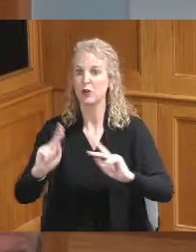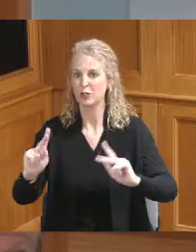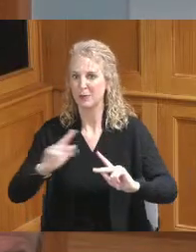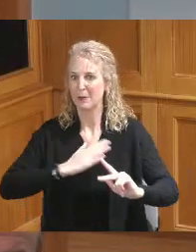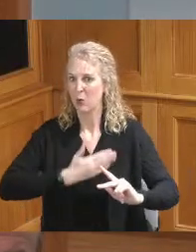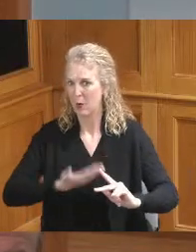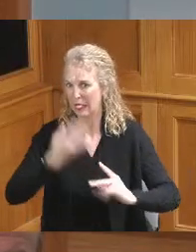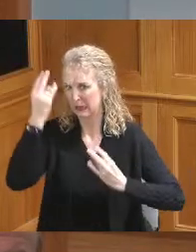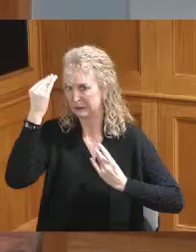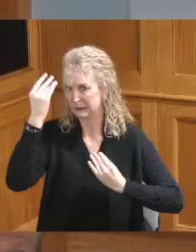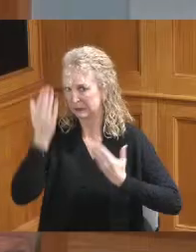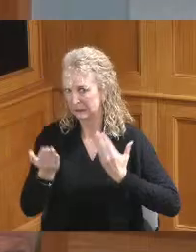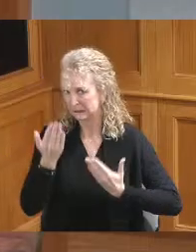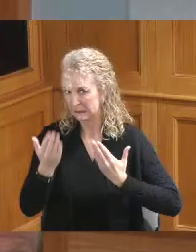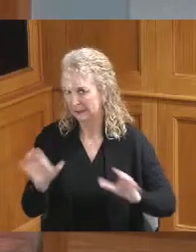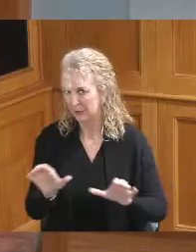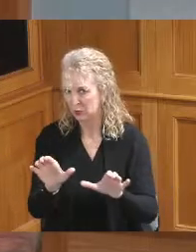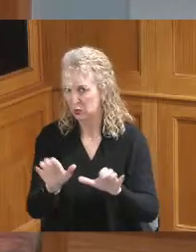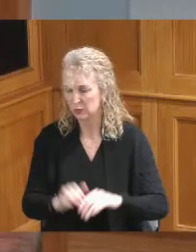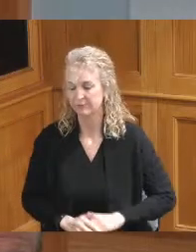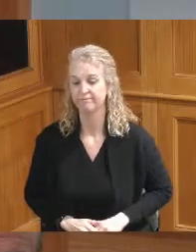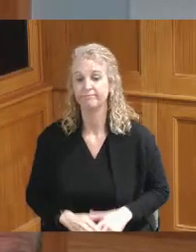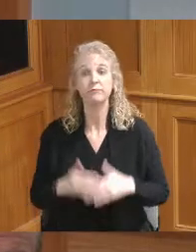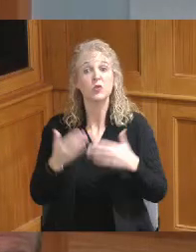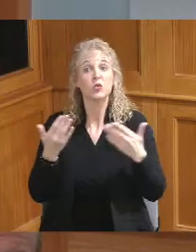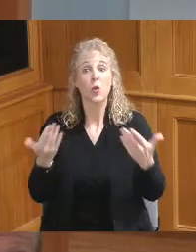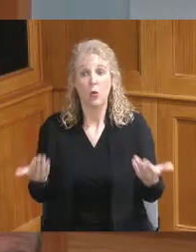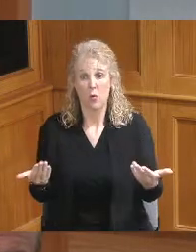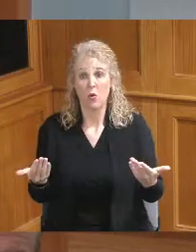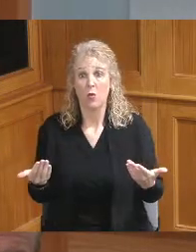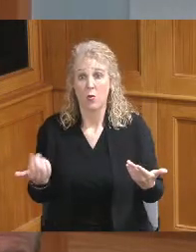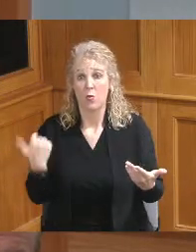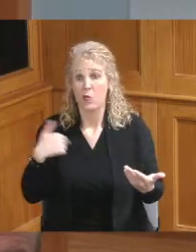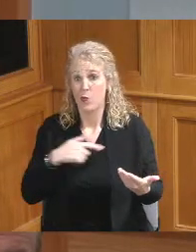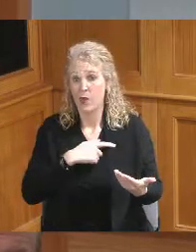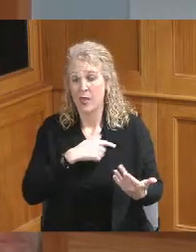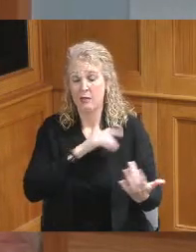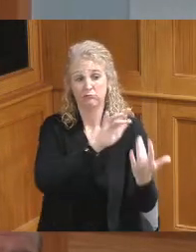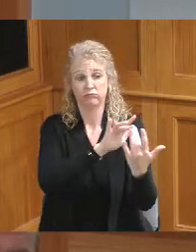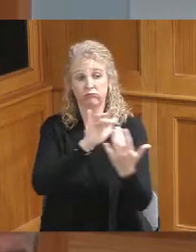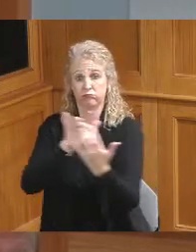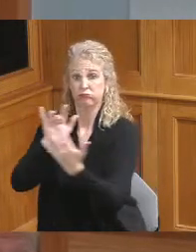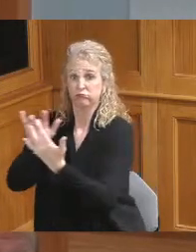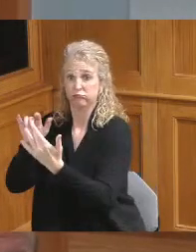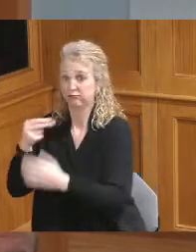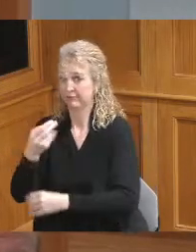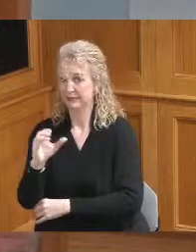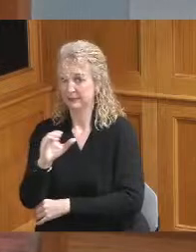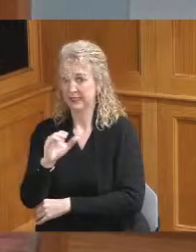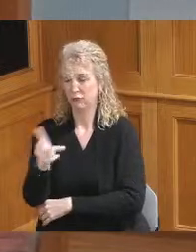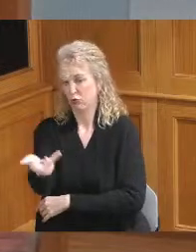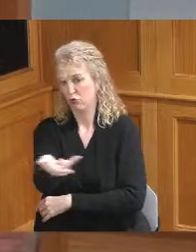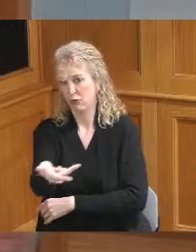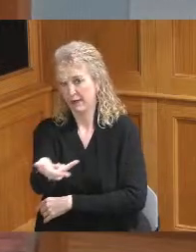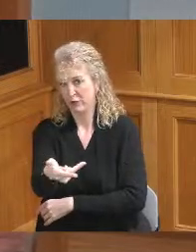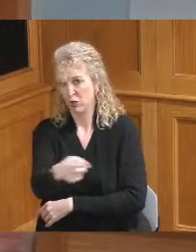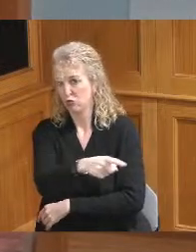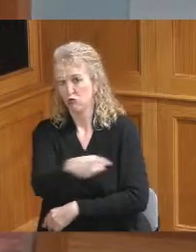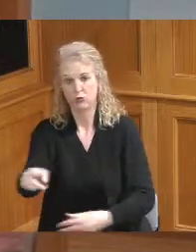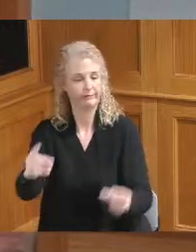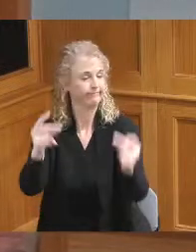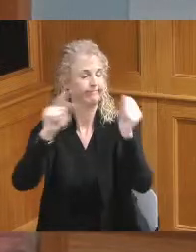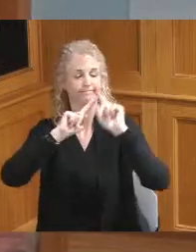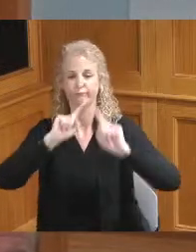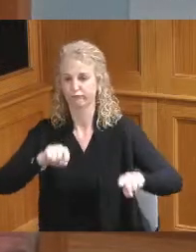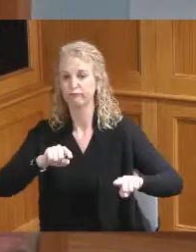to consider giving that gift of life? And so when we reached out to the county worked very quickly and